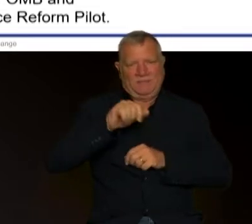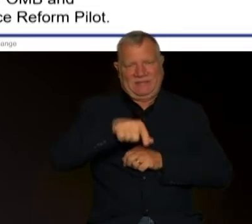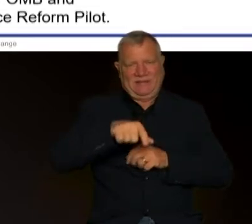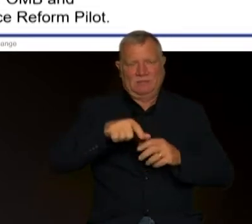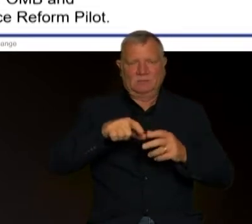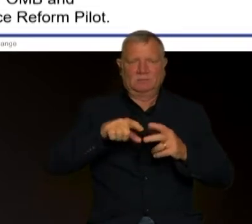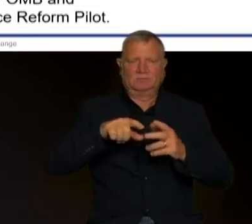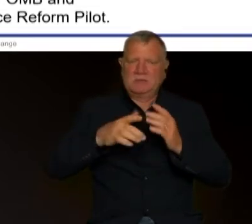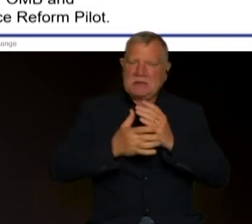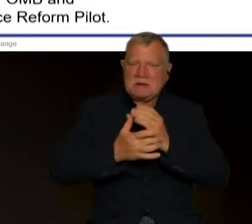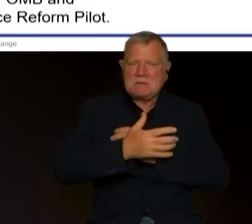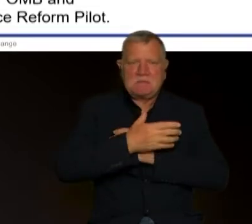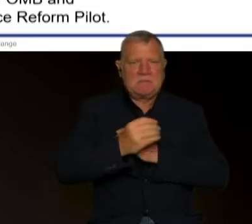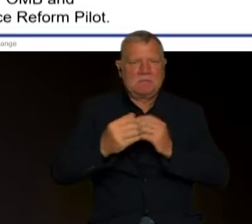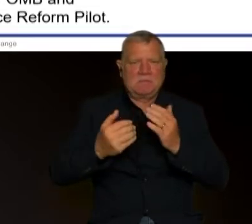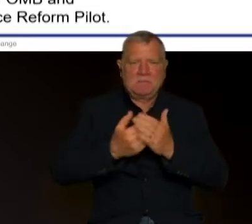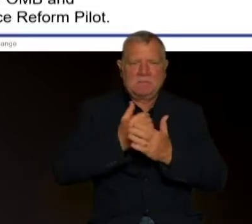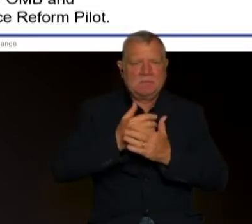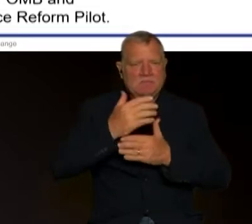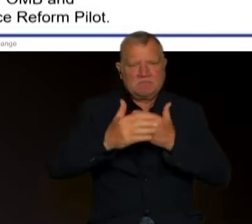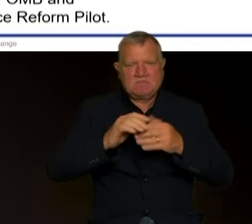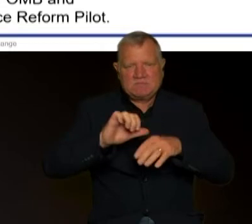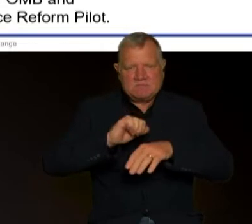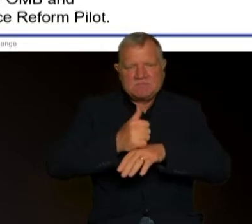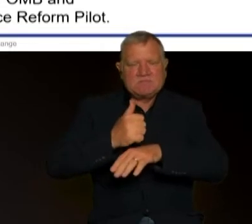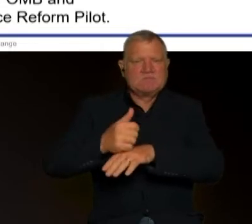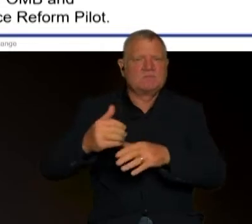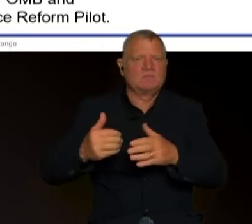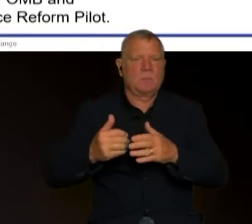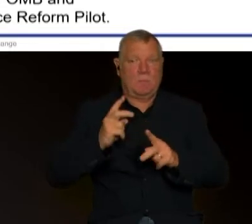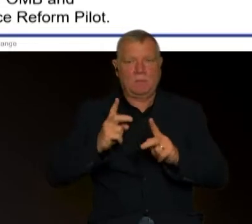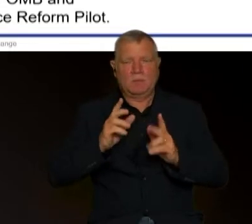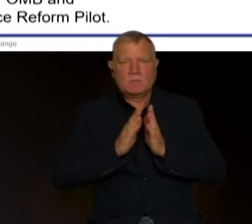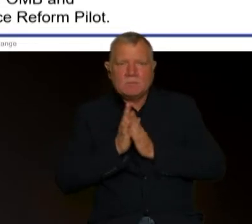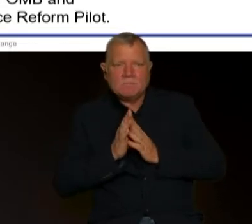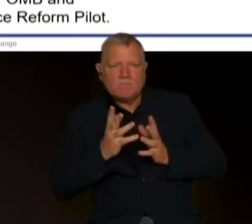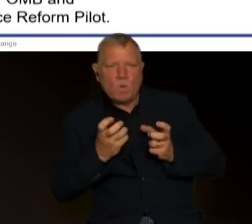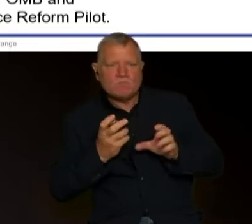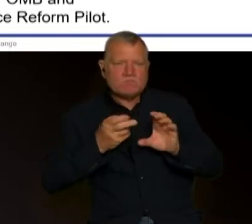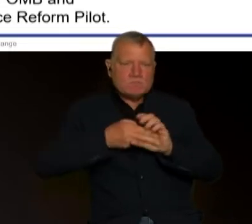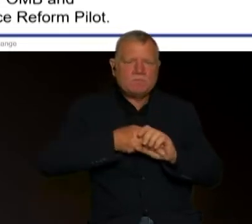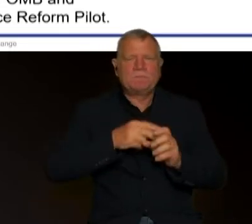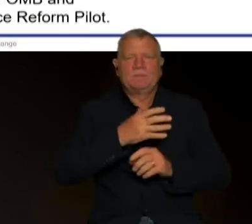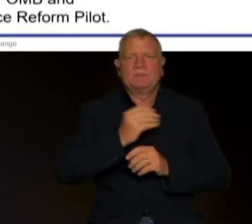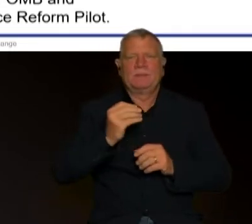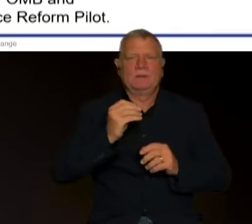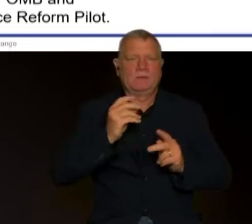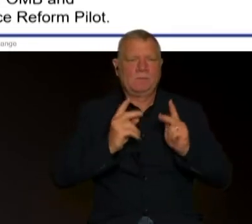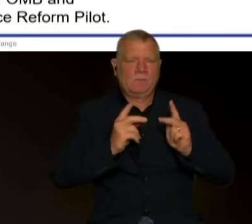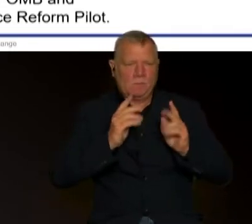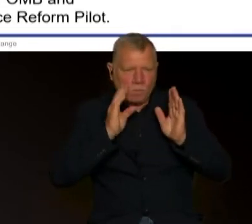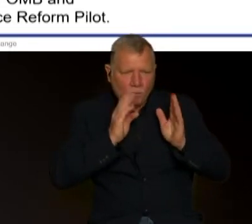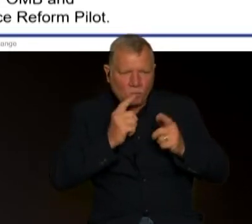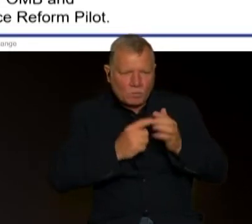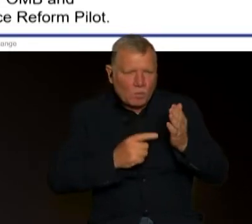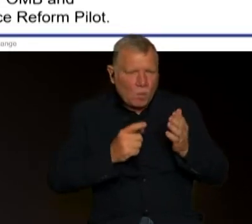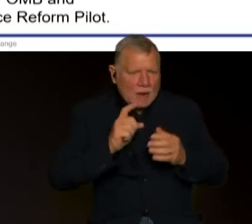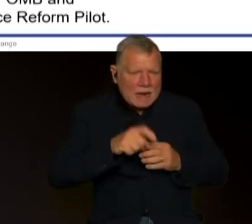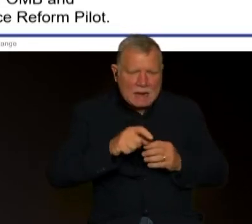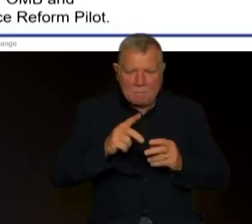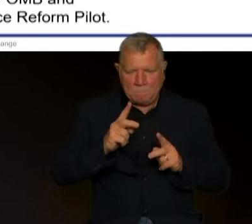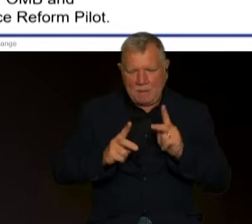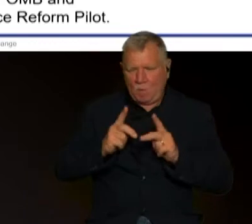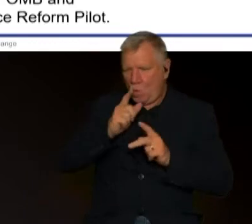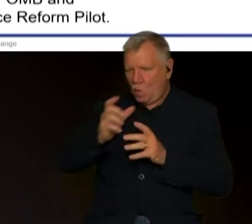this pilot program and the technology and new positions that are being created is generating this interest and allowing the agency to have a pool